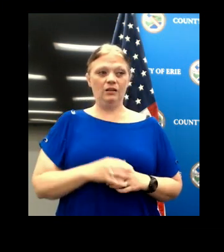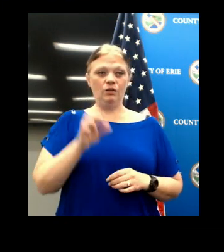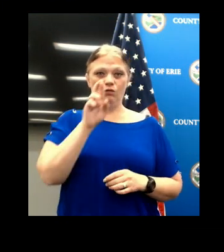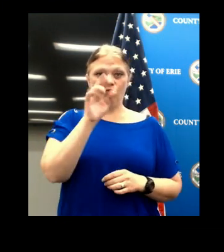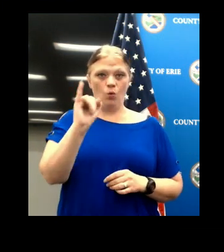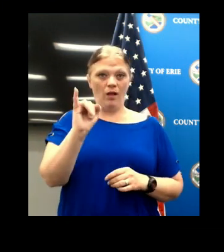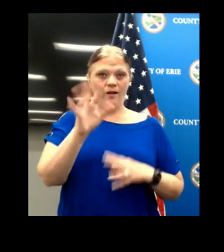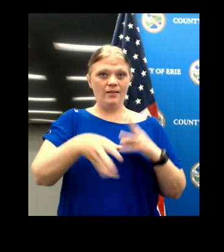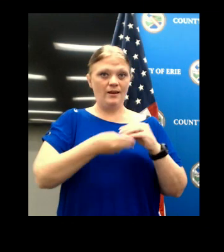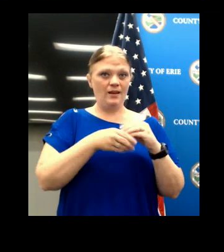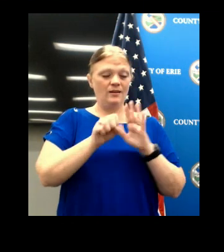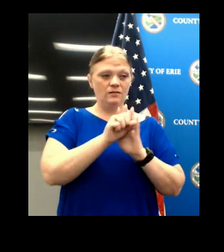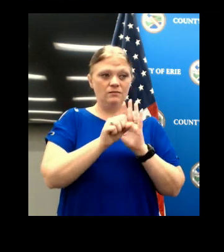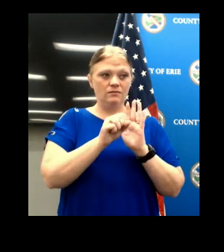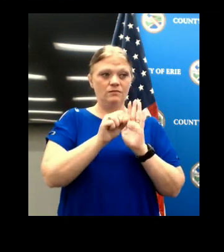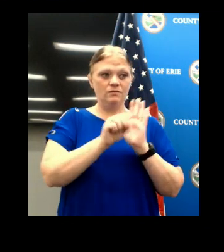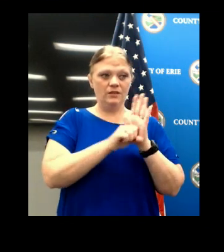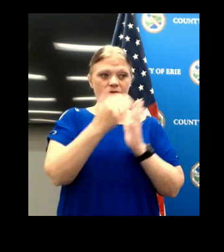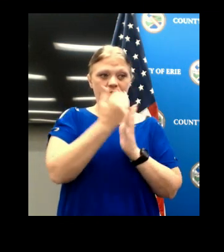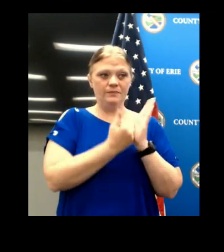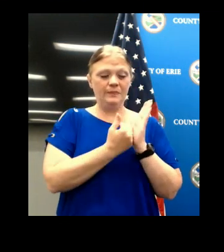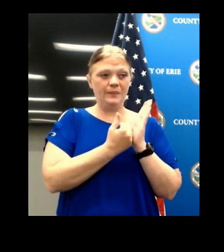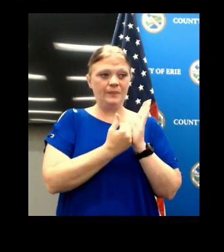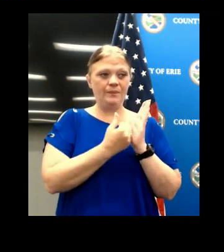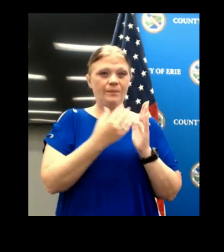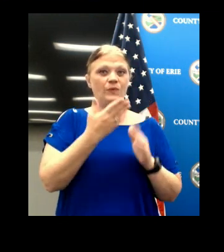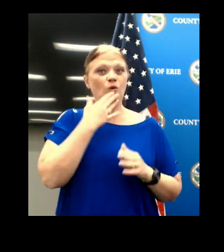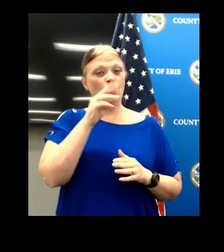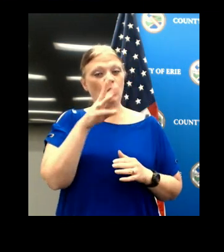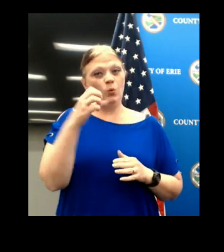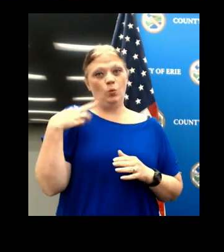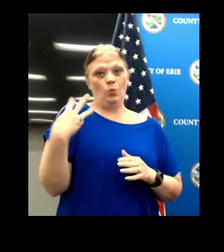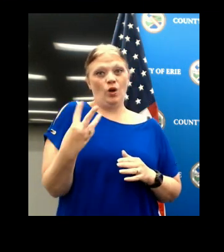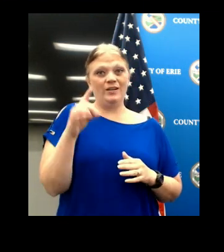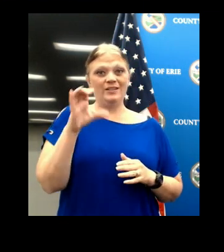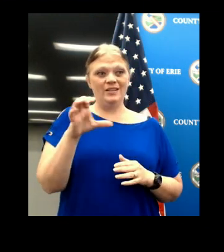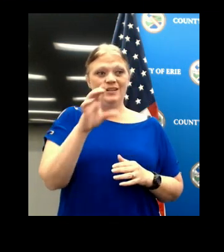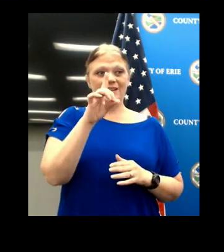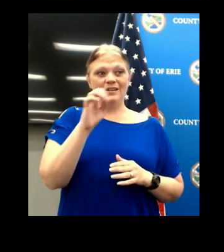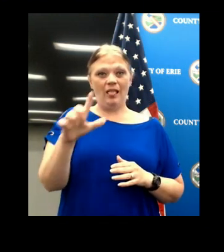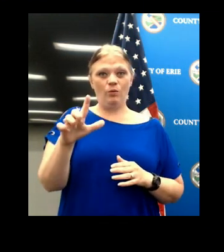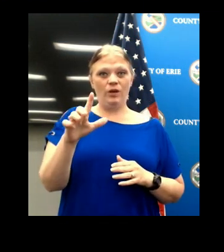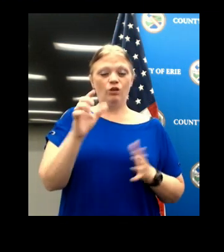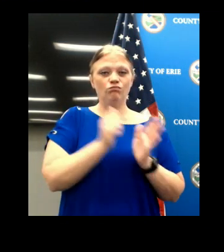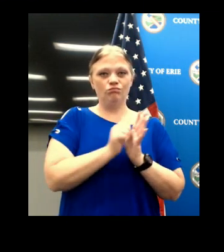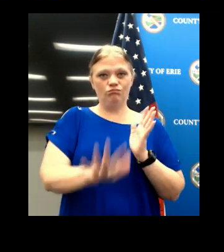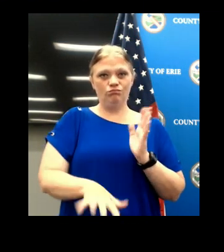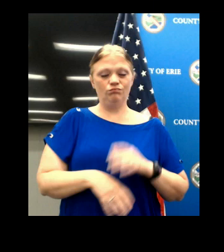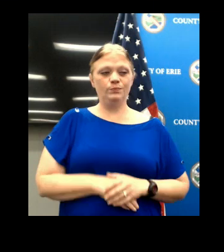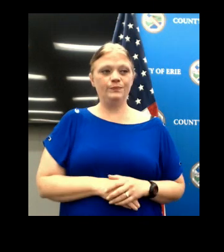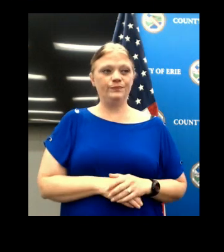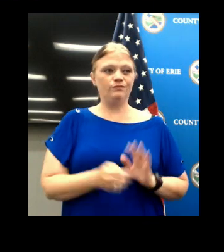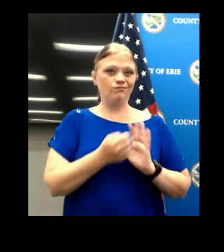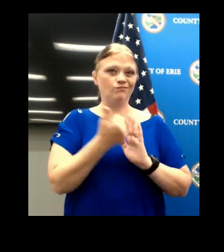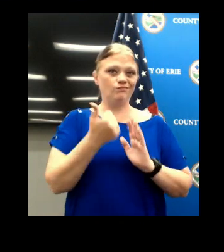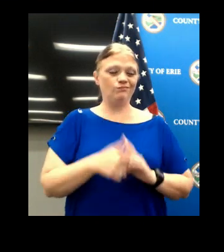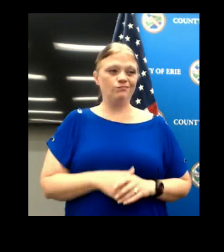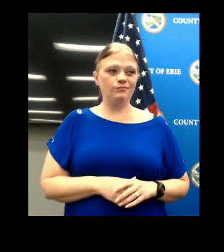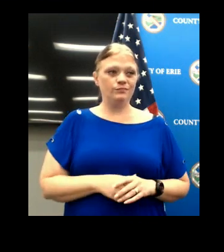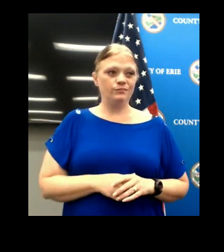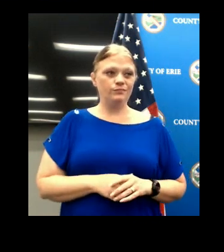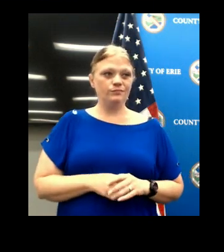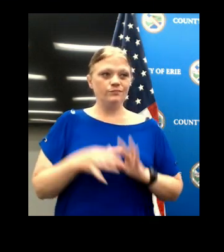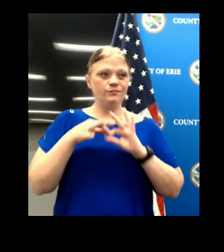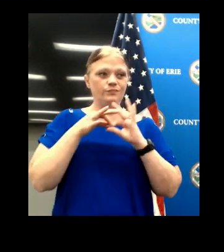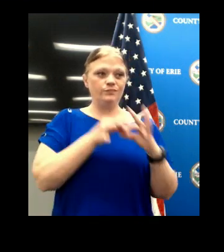Island was added to the list, and then the good news is that Washington, D.C. and Delaware were removed. So just in terms